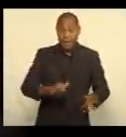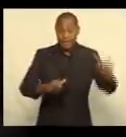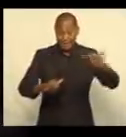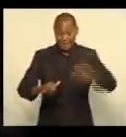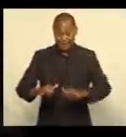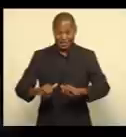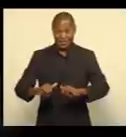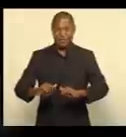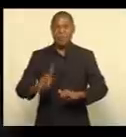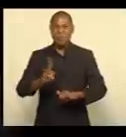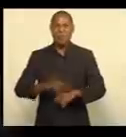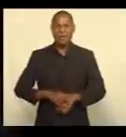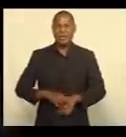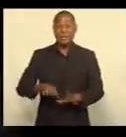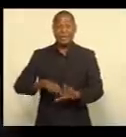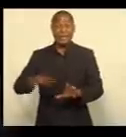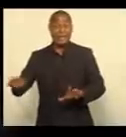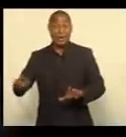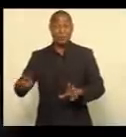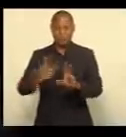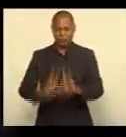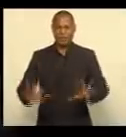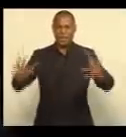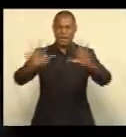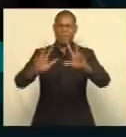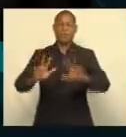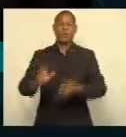flights out of Viti Levu have been suspended.